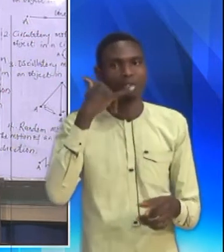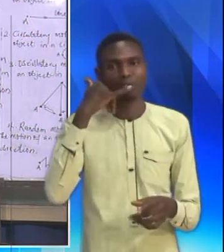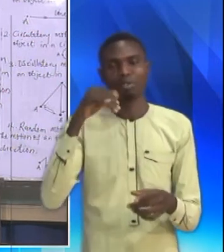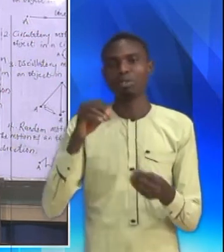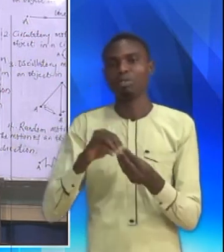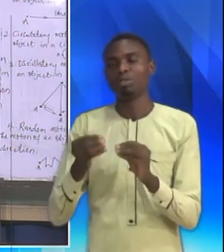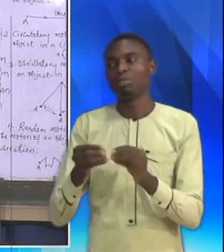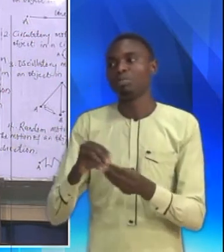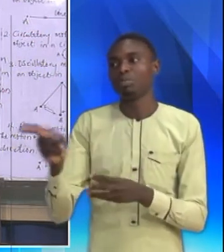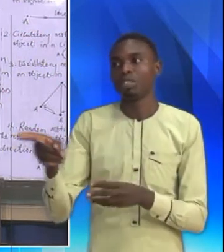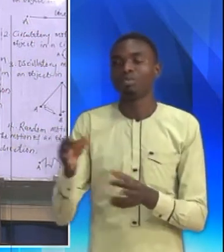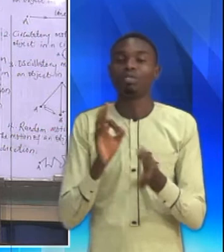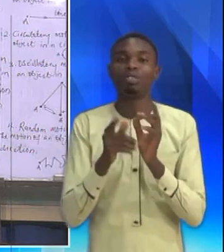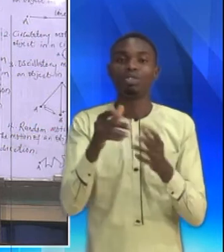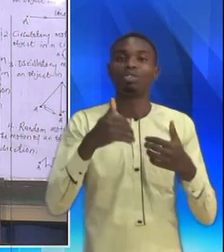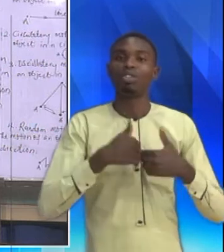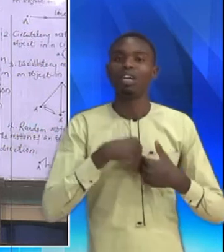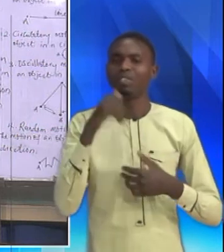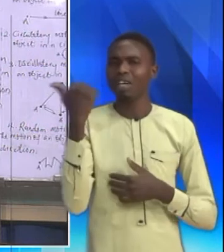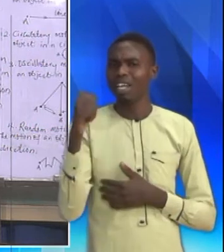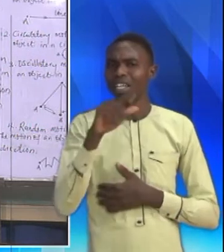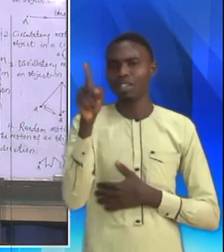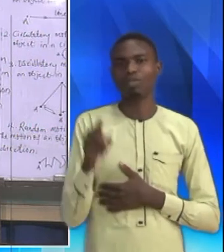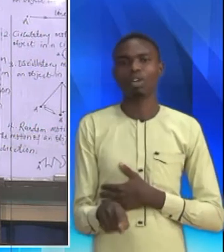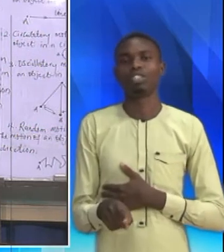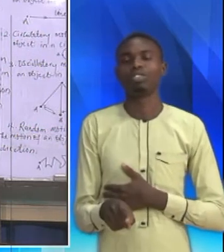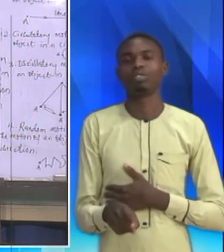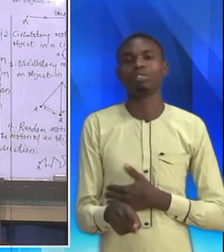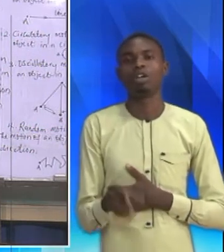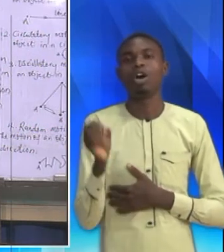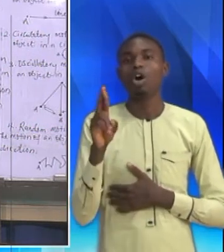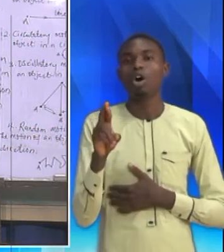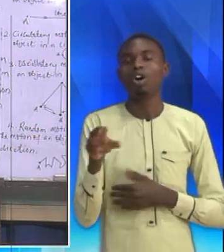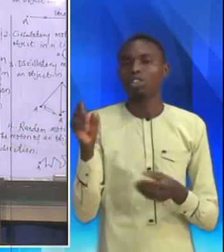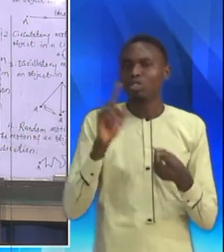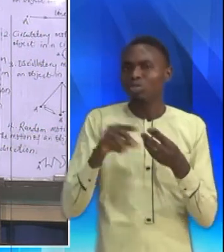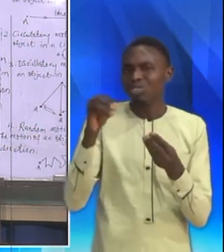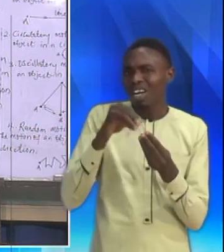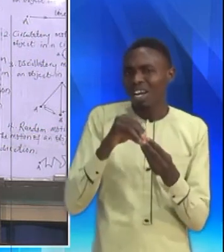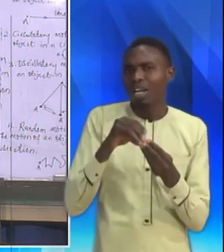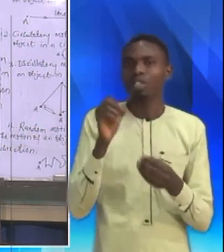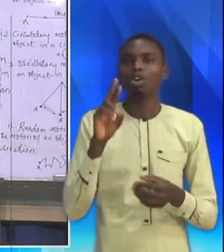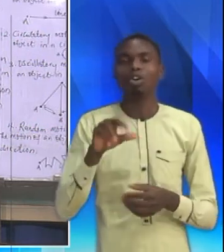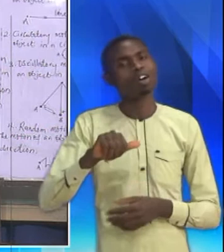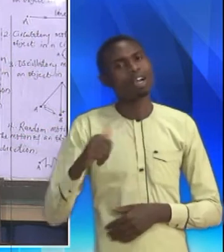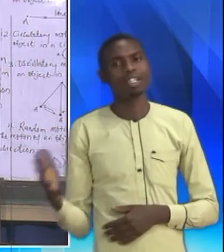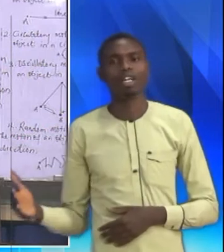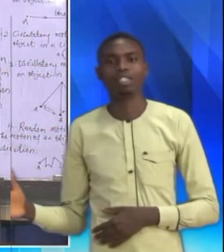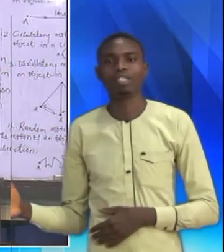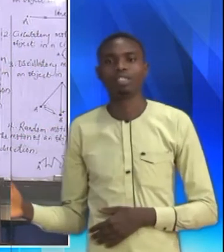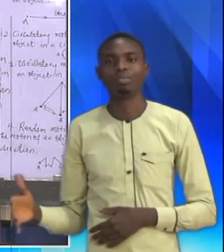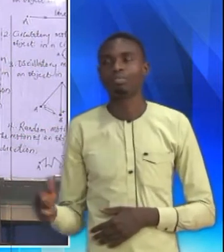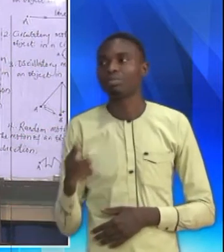that if you have anything to demand from me, you can do